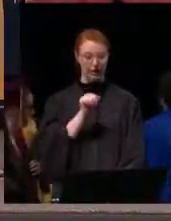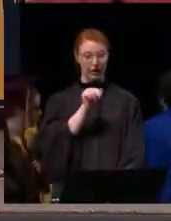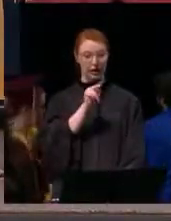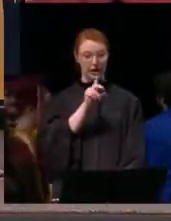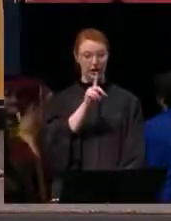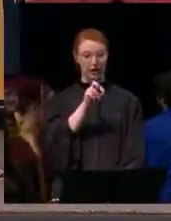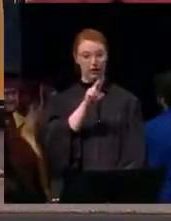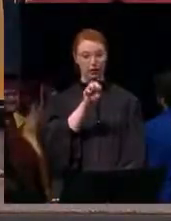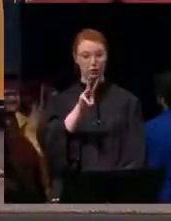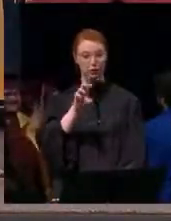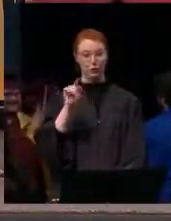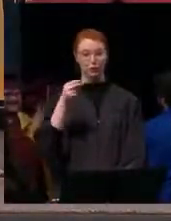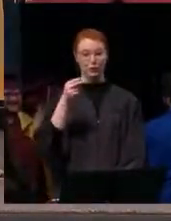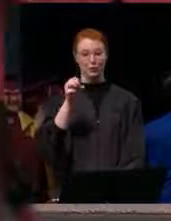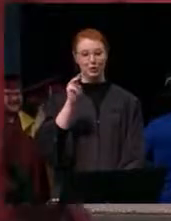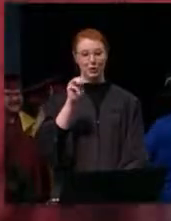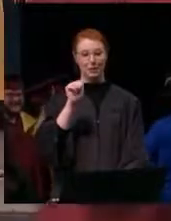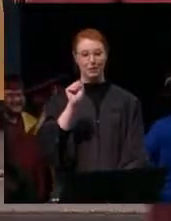Andrew Thomas.